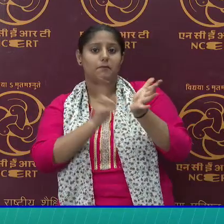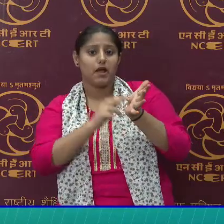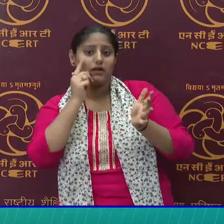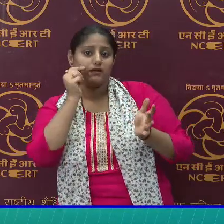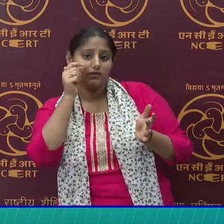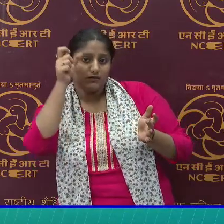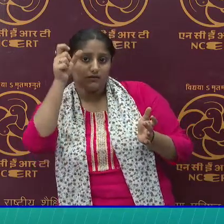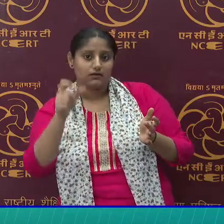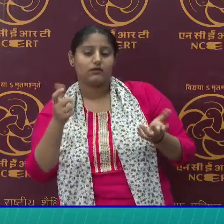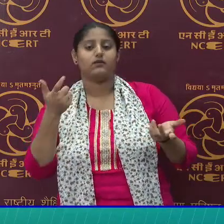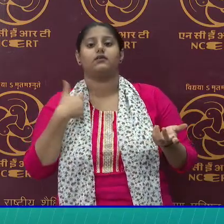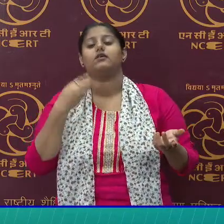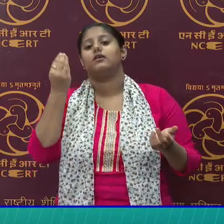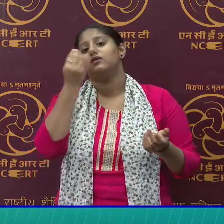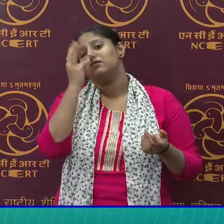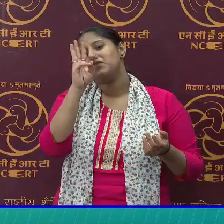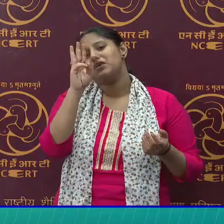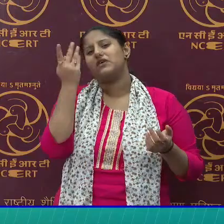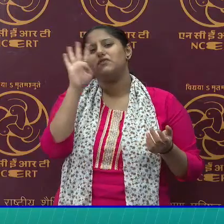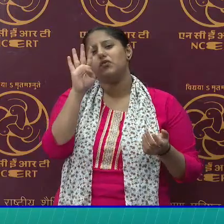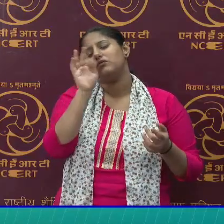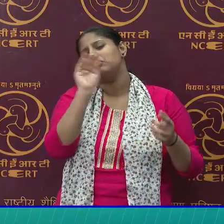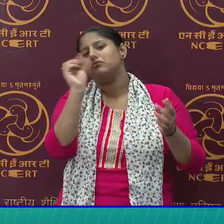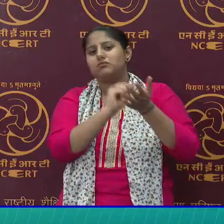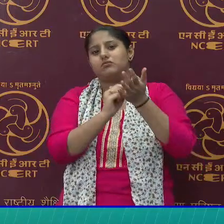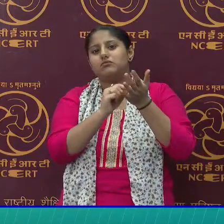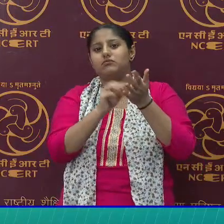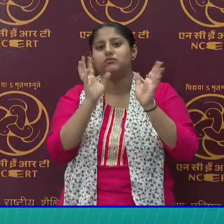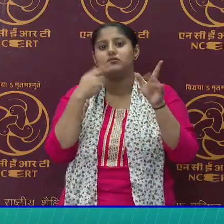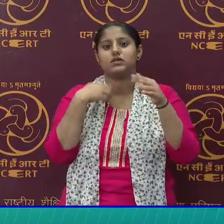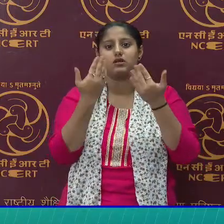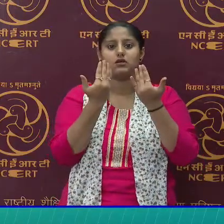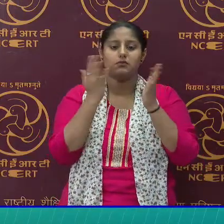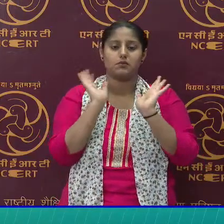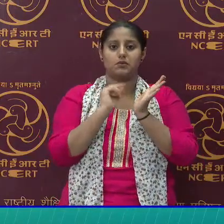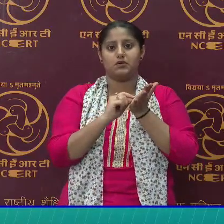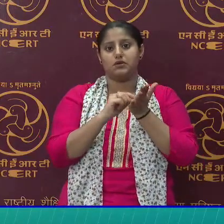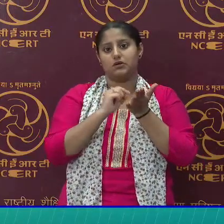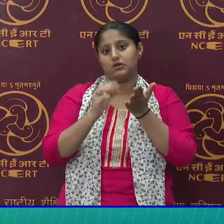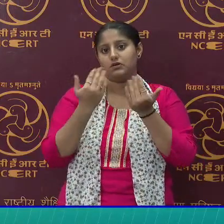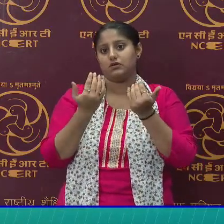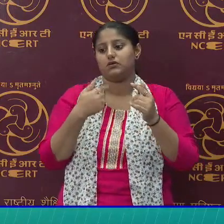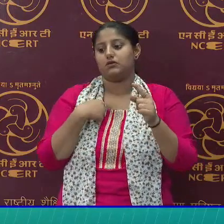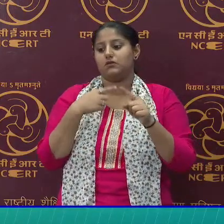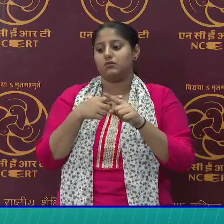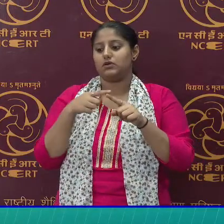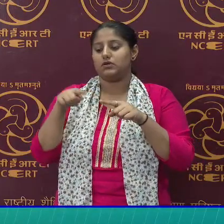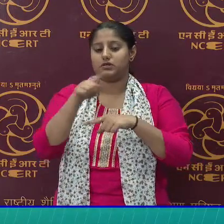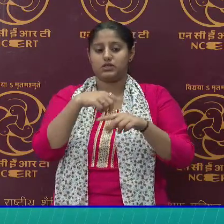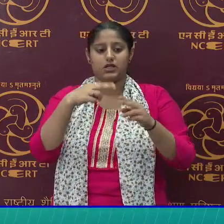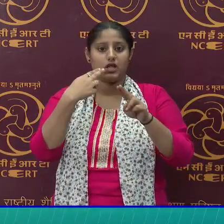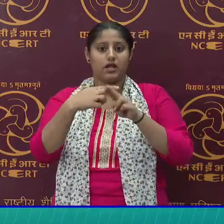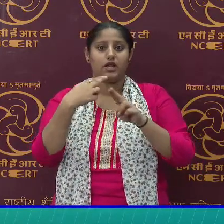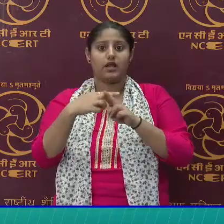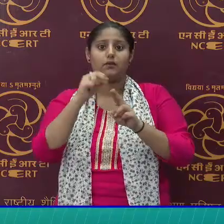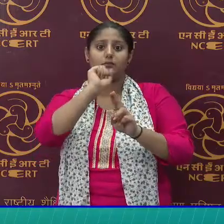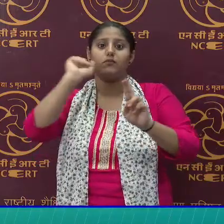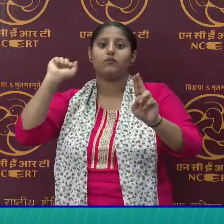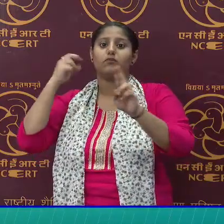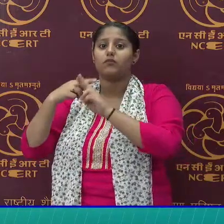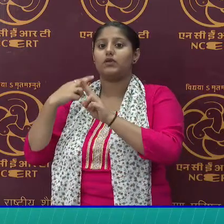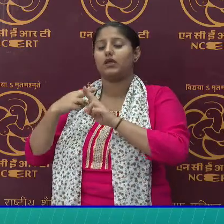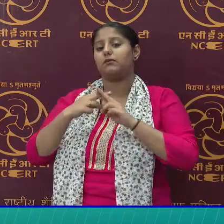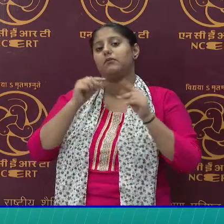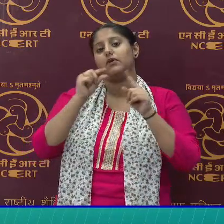jug. It's just 3 letters, 4 letters that they can write, and then they are invited to write their own name in